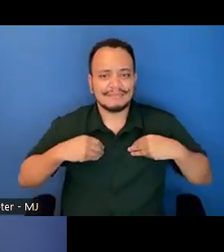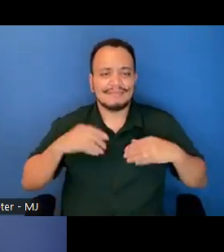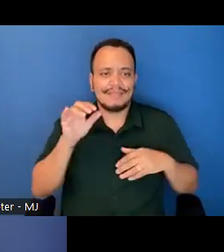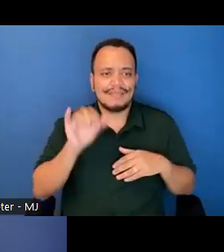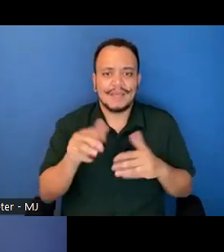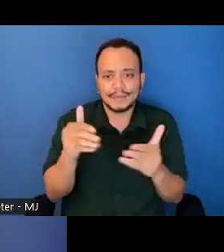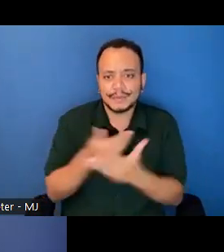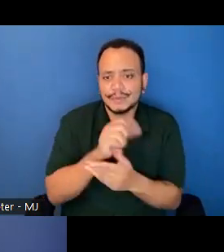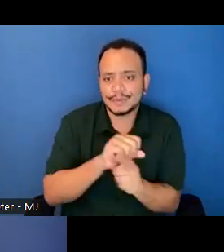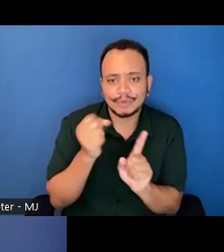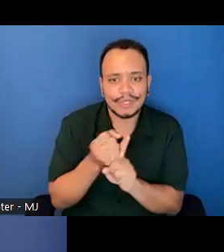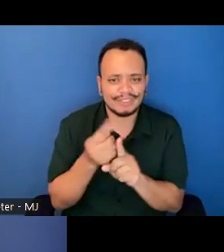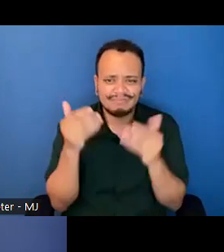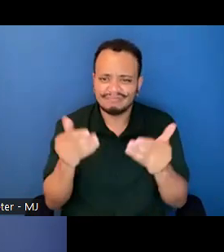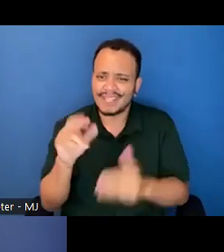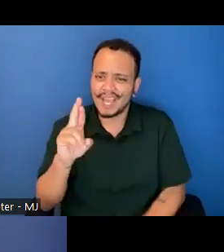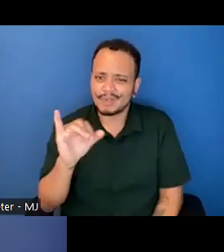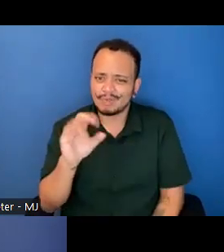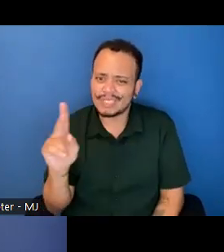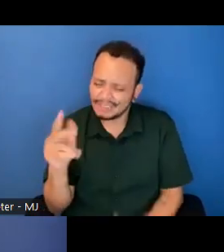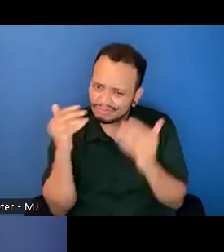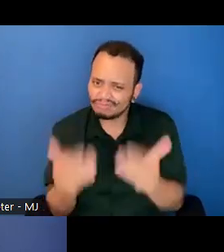um, trying something new.